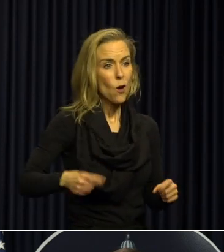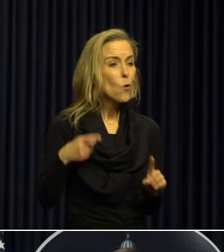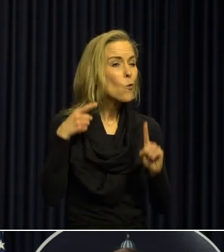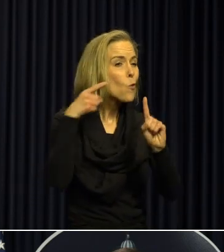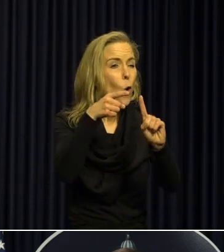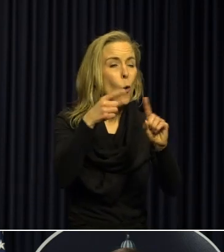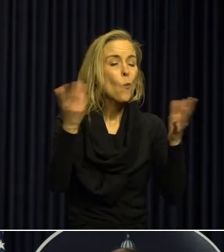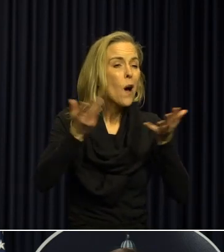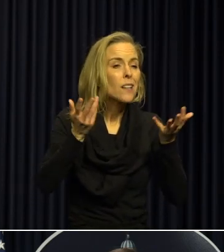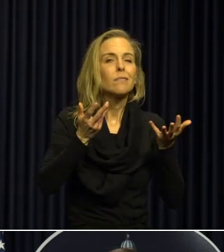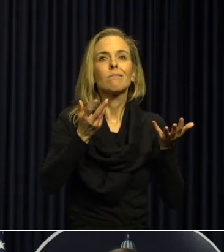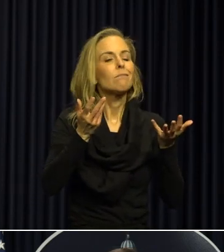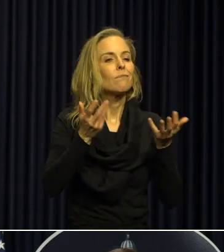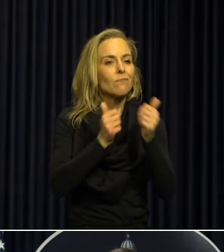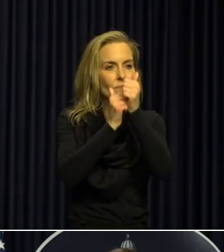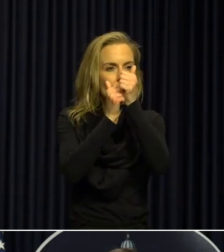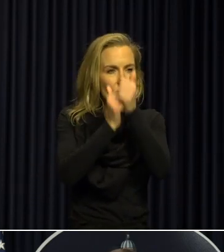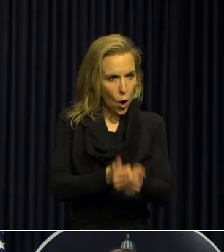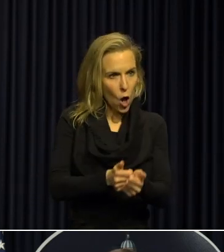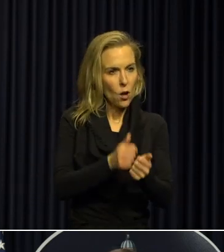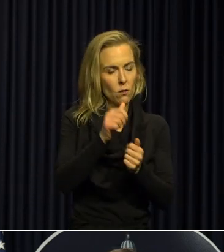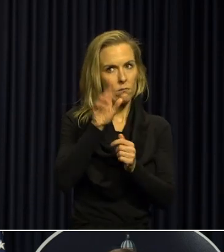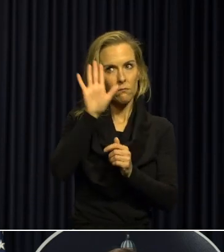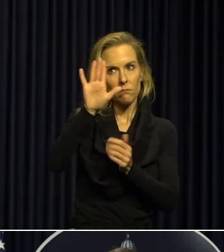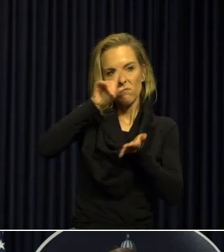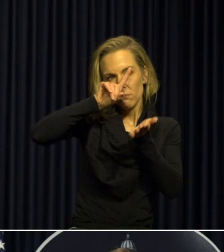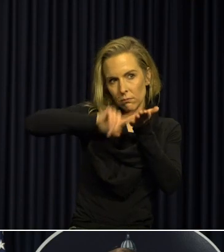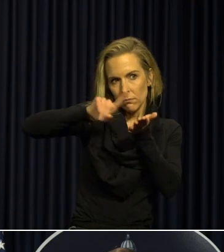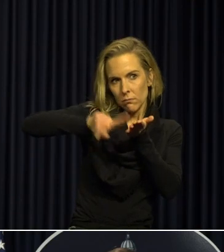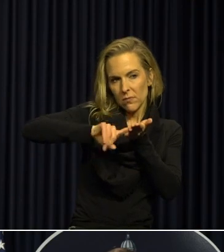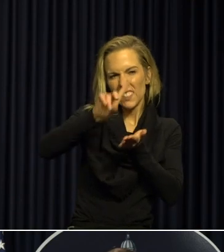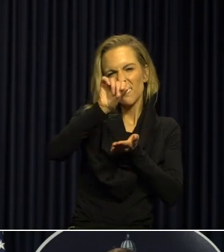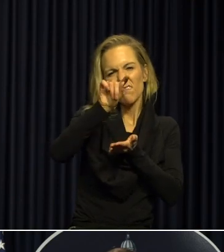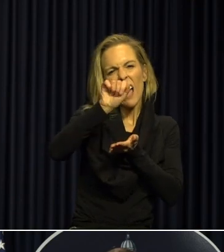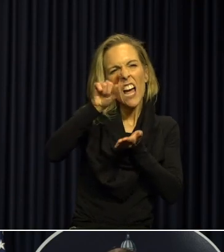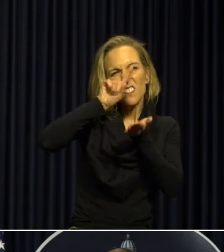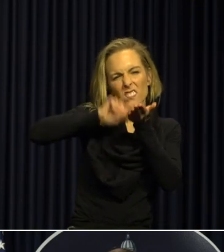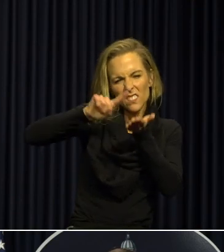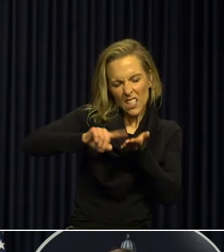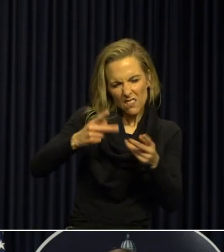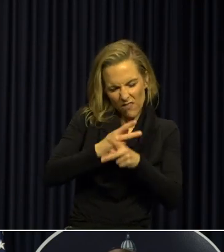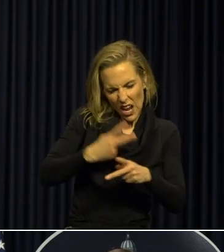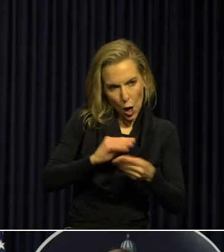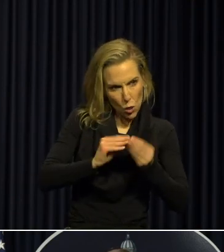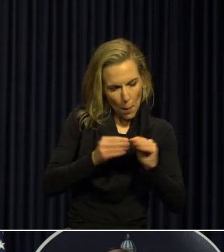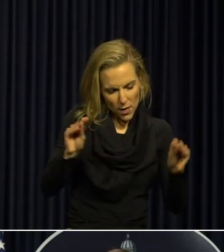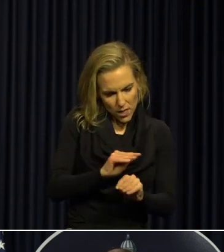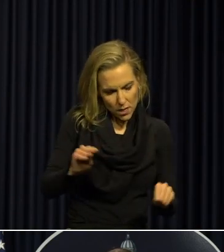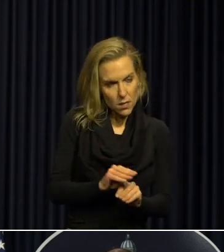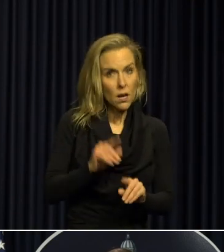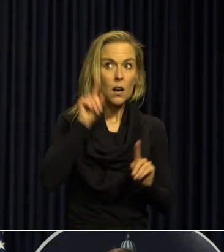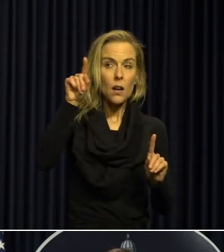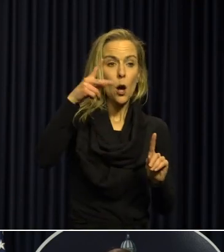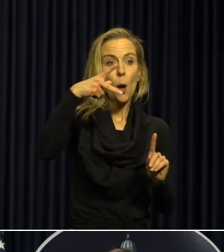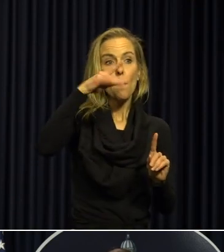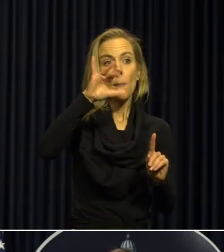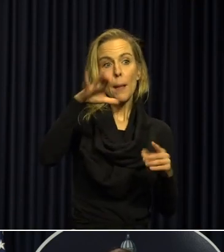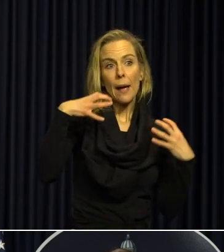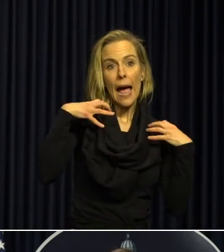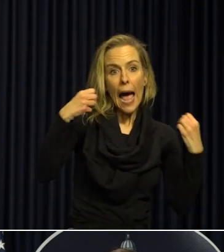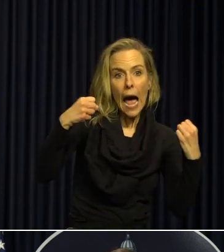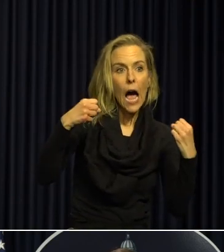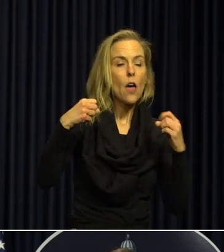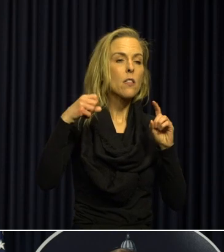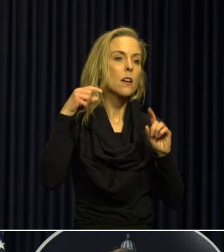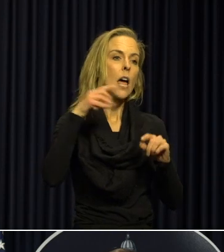to follow the data, is to listen to public health, our commissioner and others,